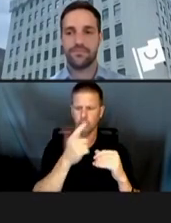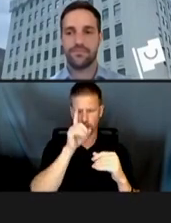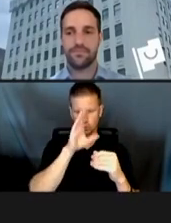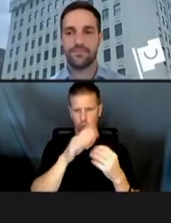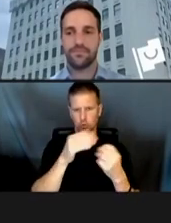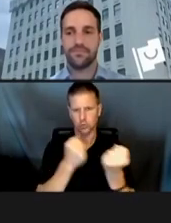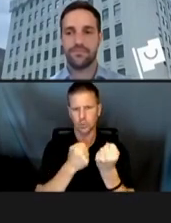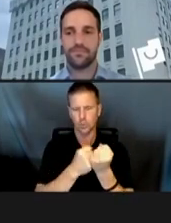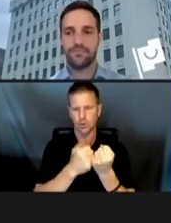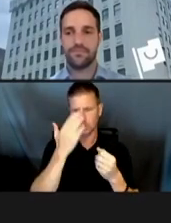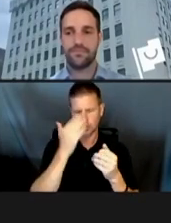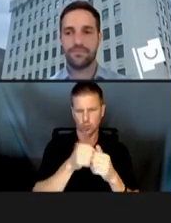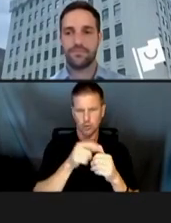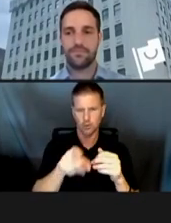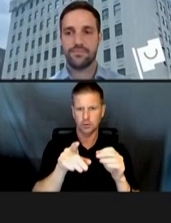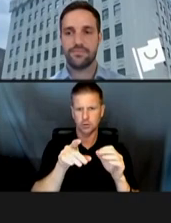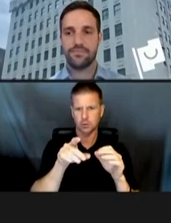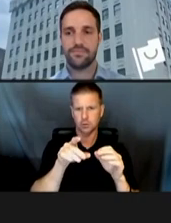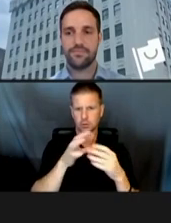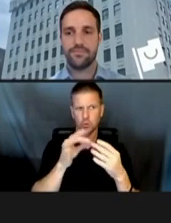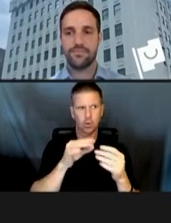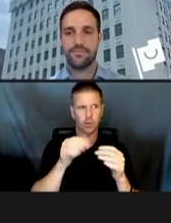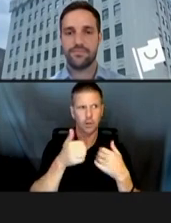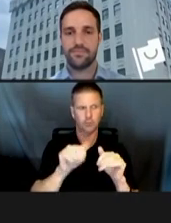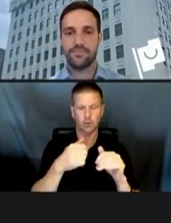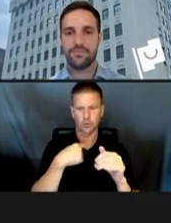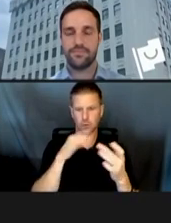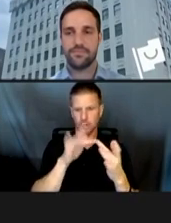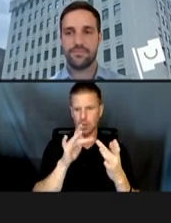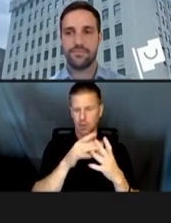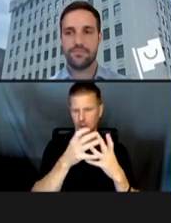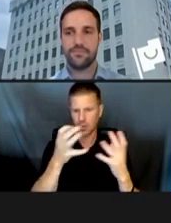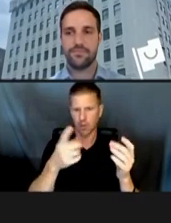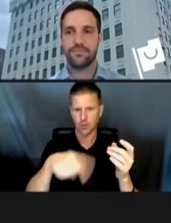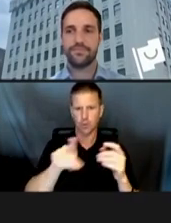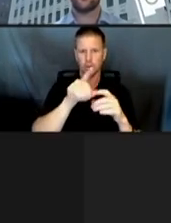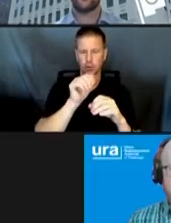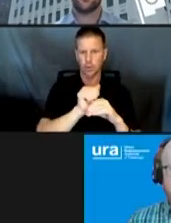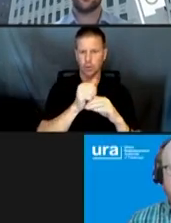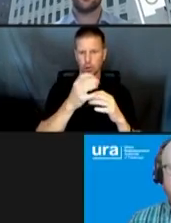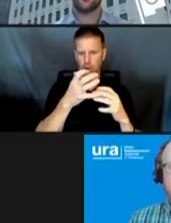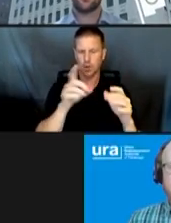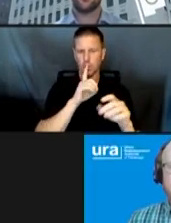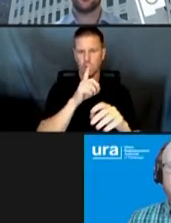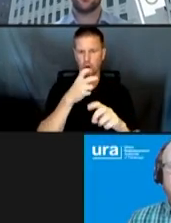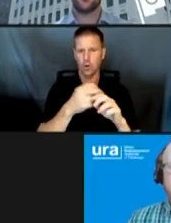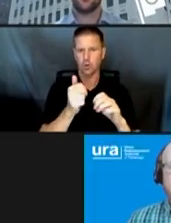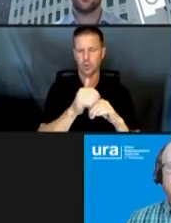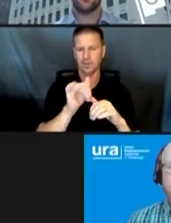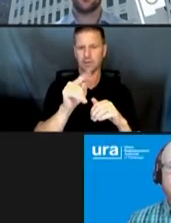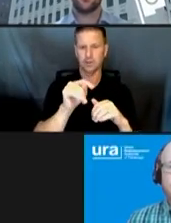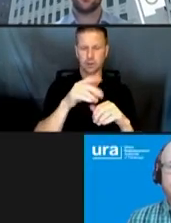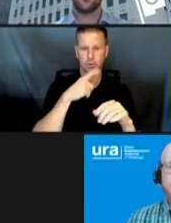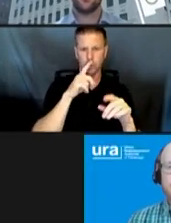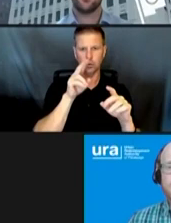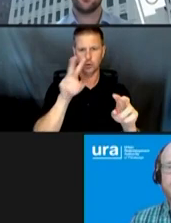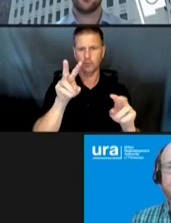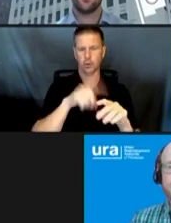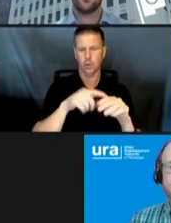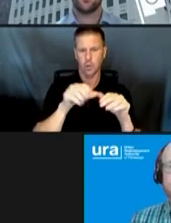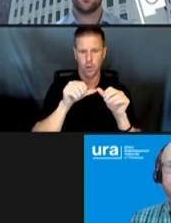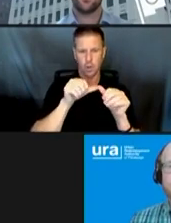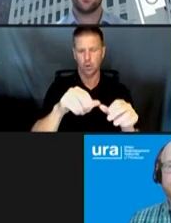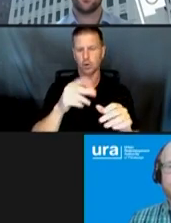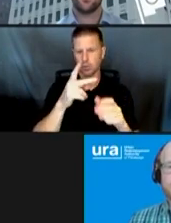know with this choice effort, we've contacted a lot of you and been working a lot really hard with it. And look forward to ongoing